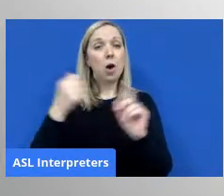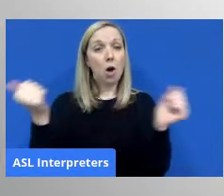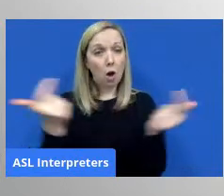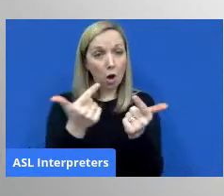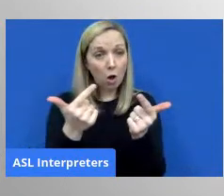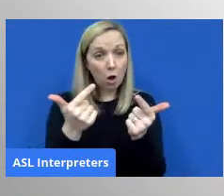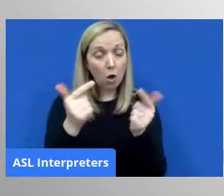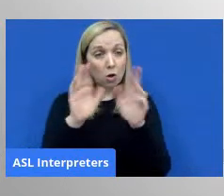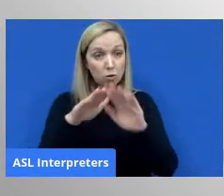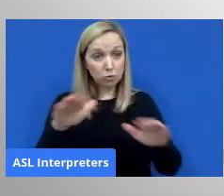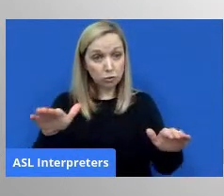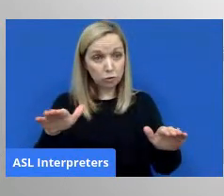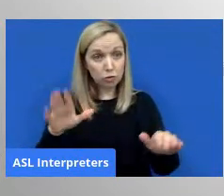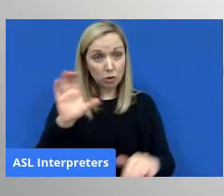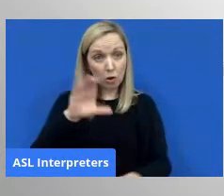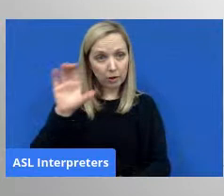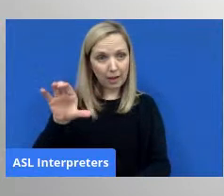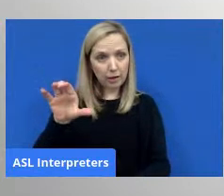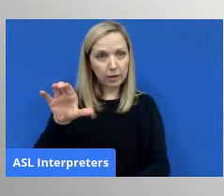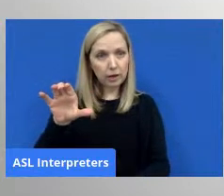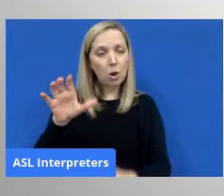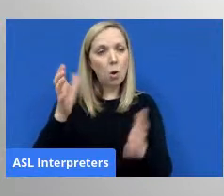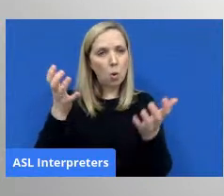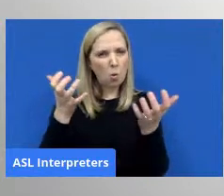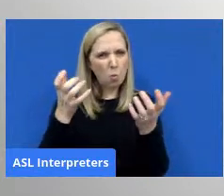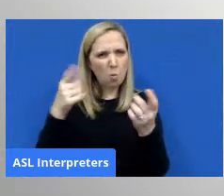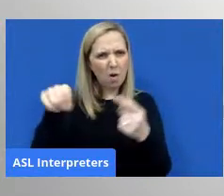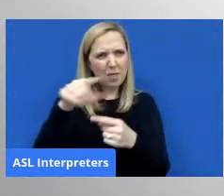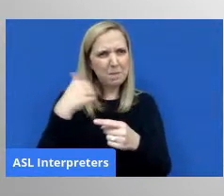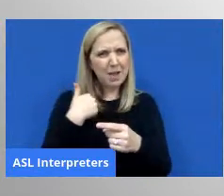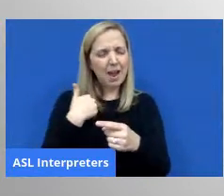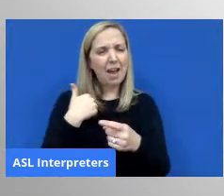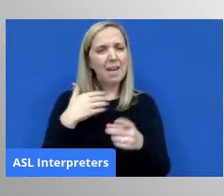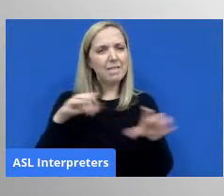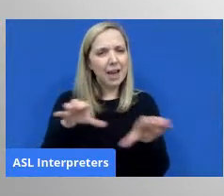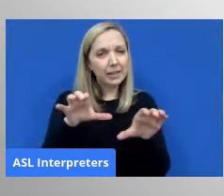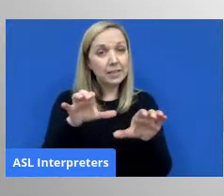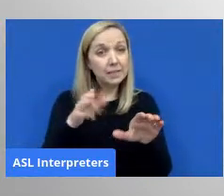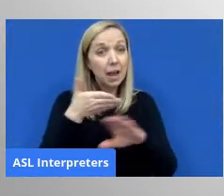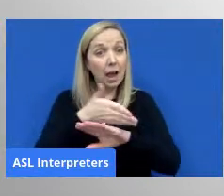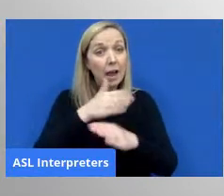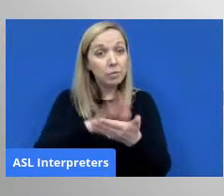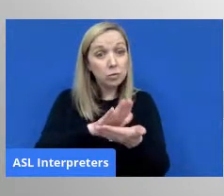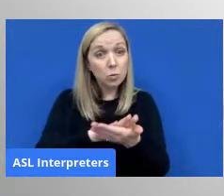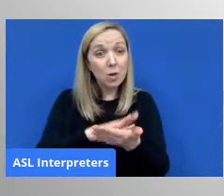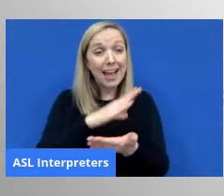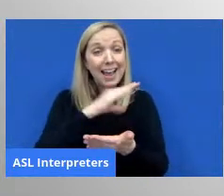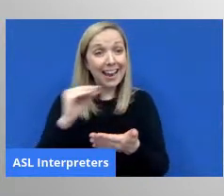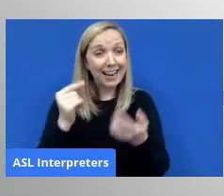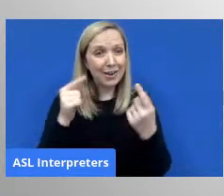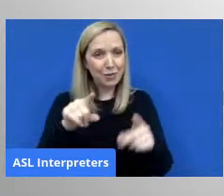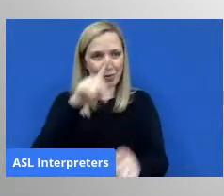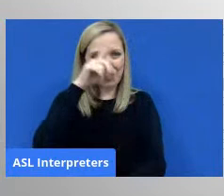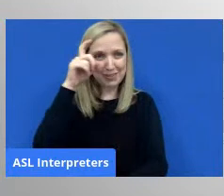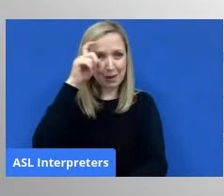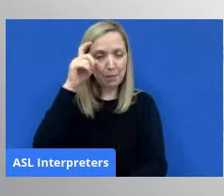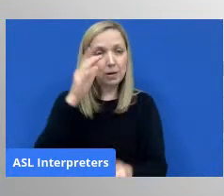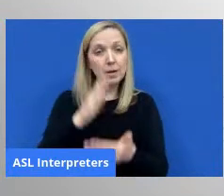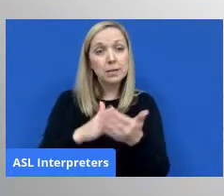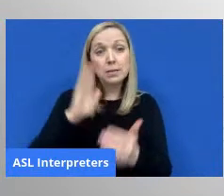have activities after school and during the summer. Some of our presenters will be